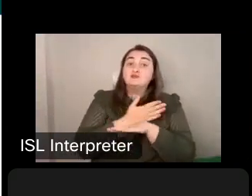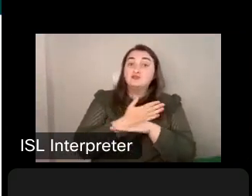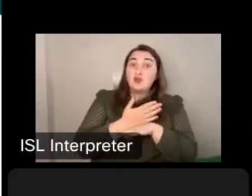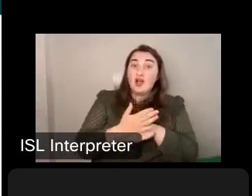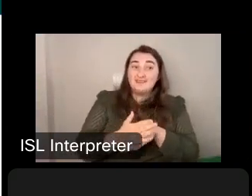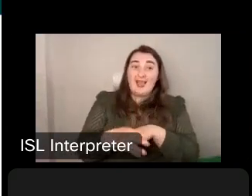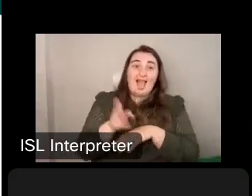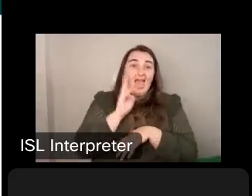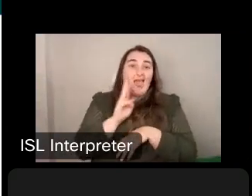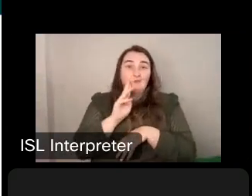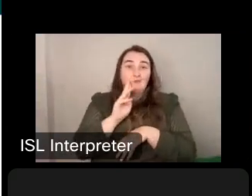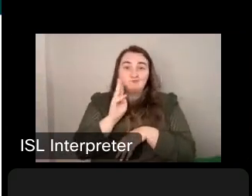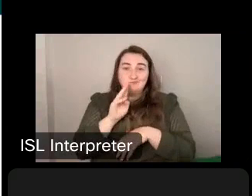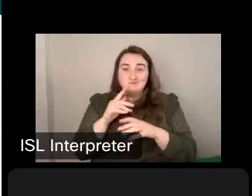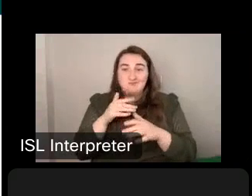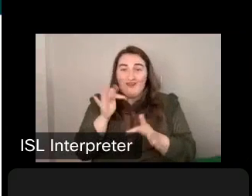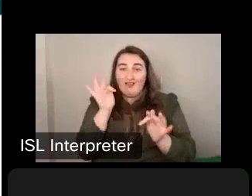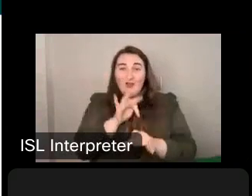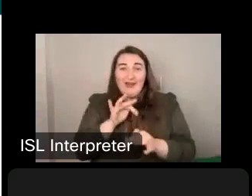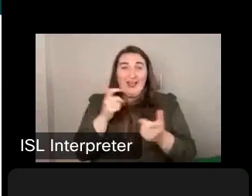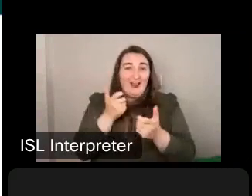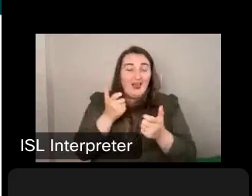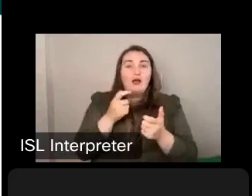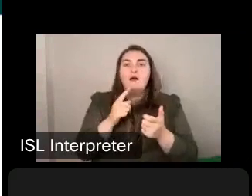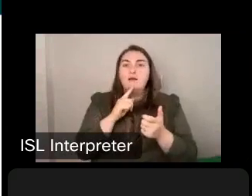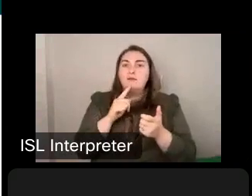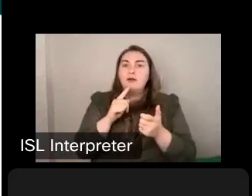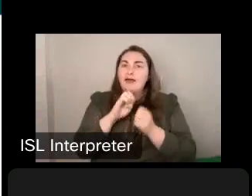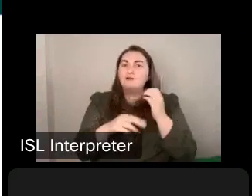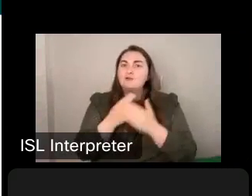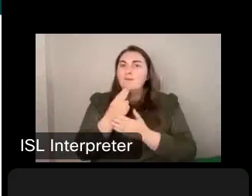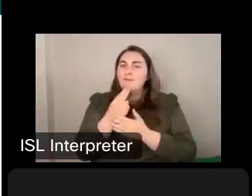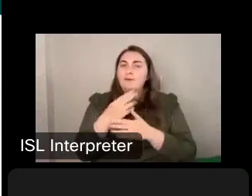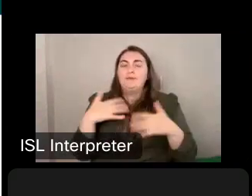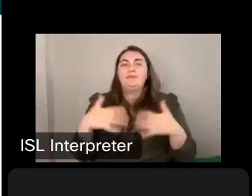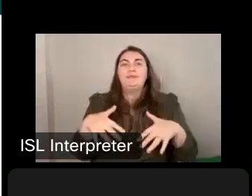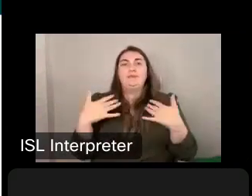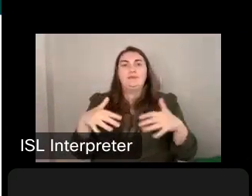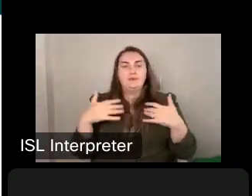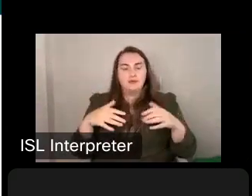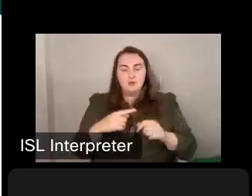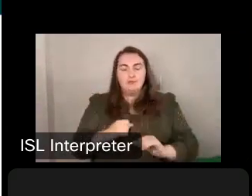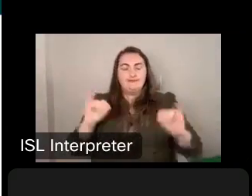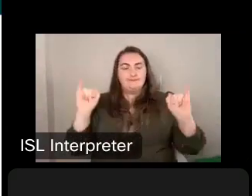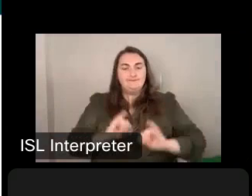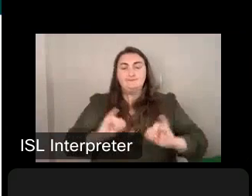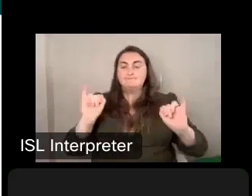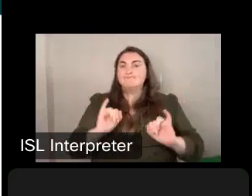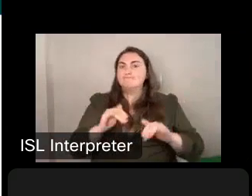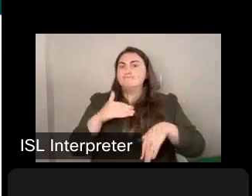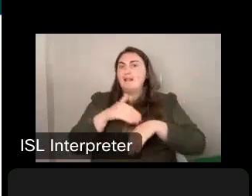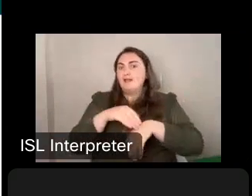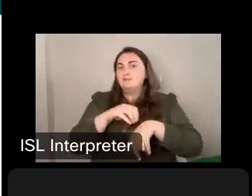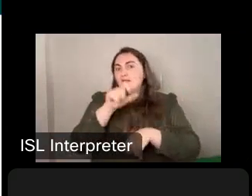hoax, but was actually an incident, had an absolutely detrimental effect on